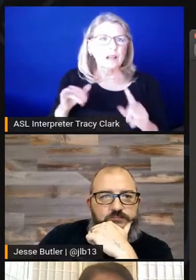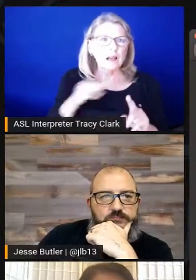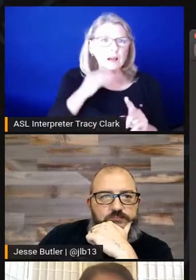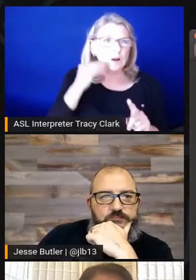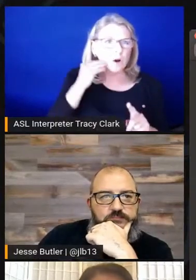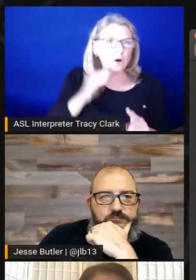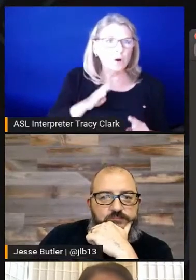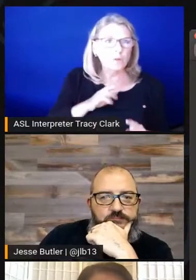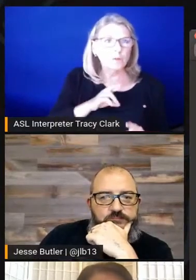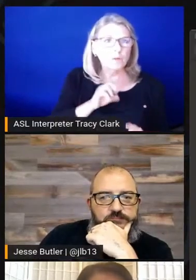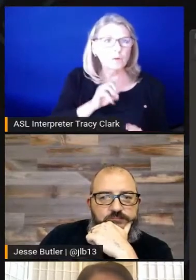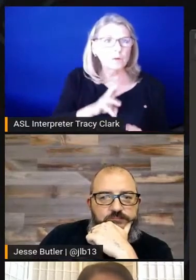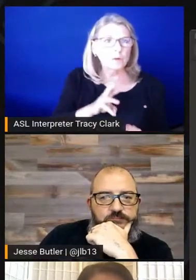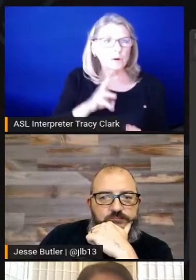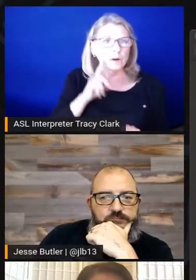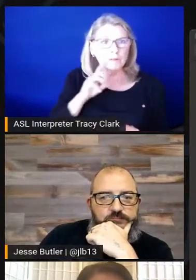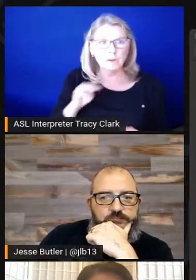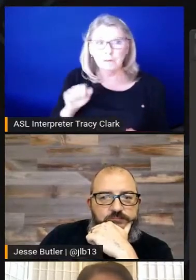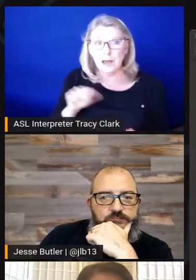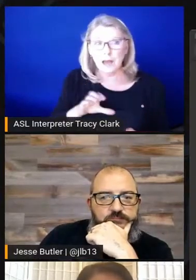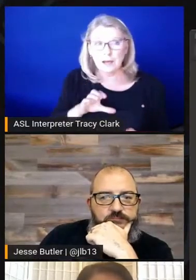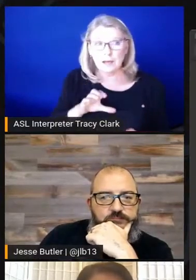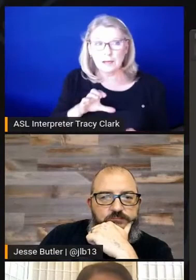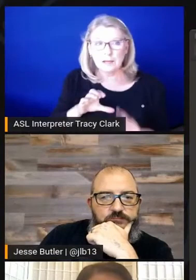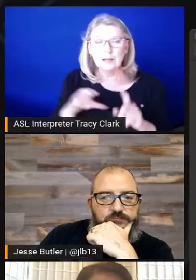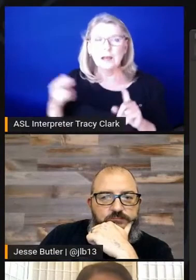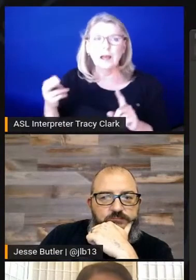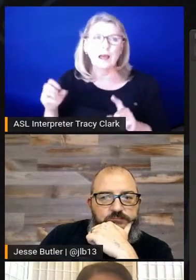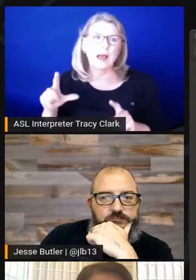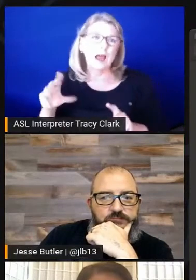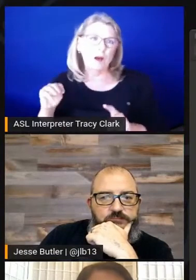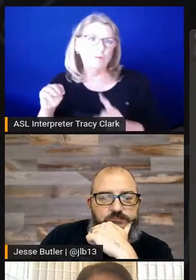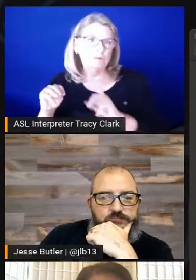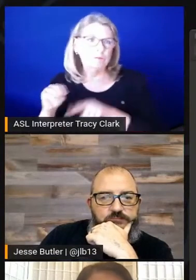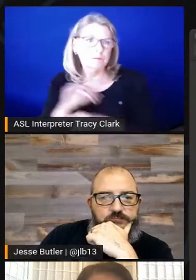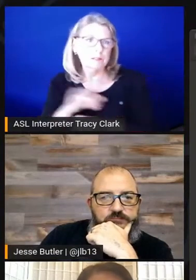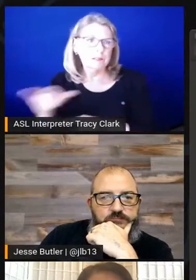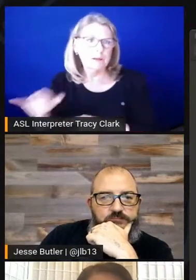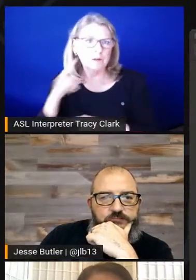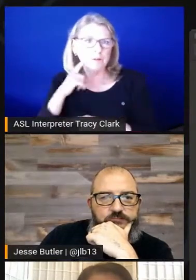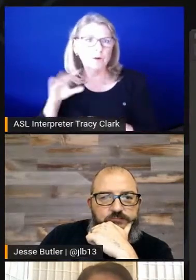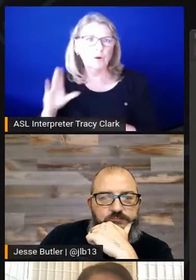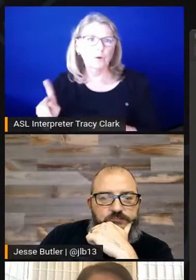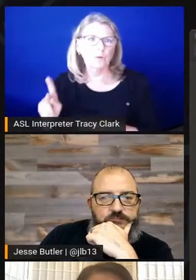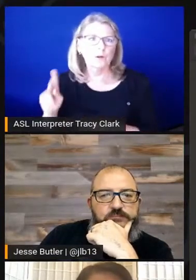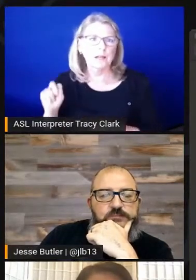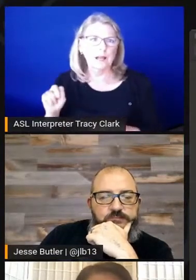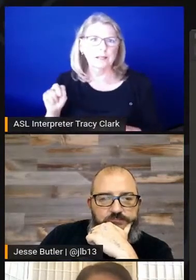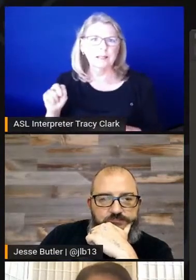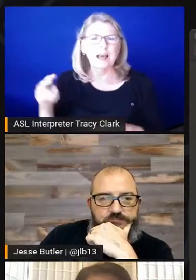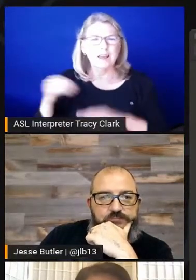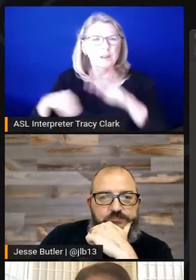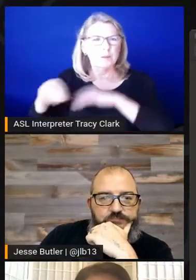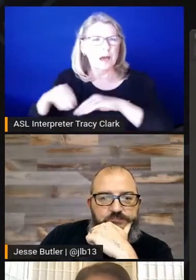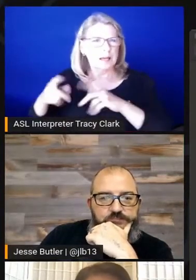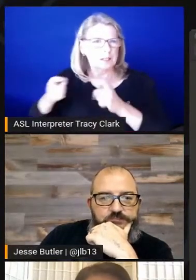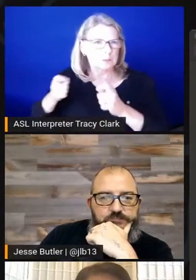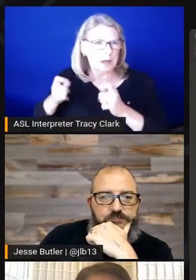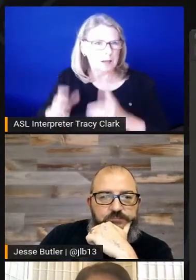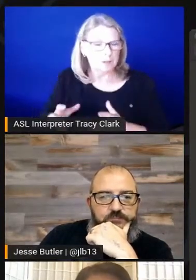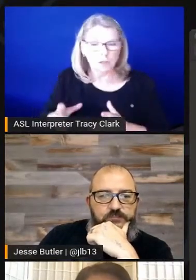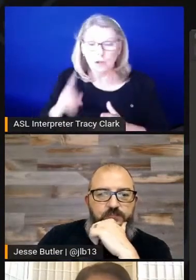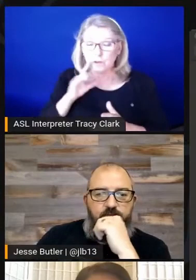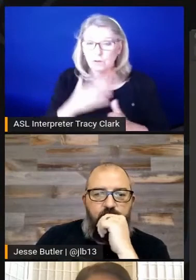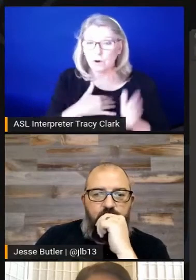is for Kubernetes. That is that Helm is the package manager for Kubernetes. And for the context of our demo, we're going to